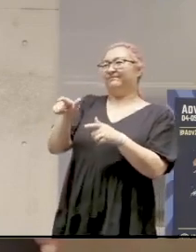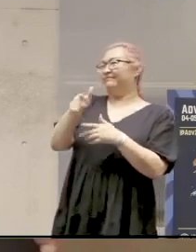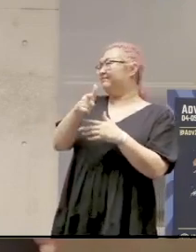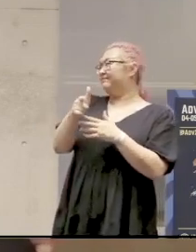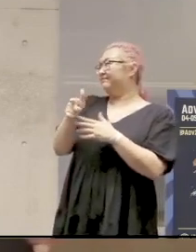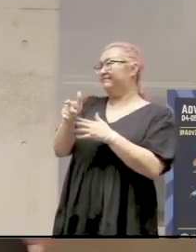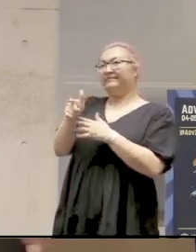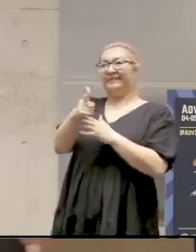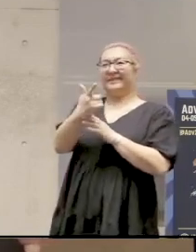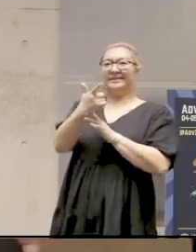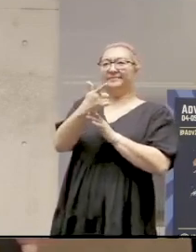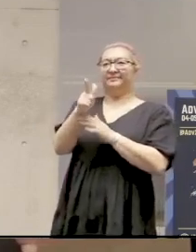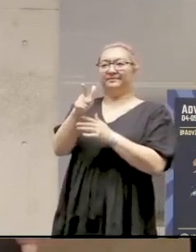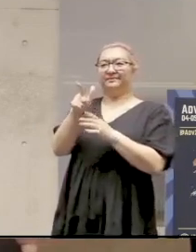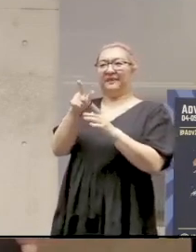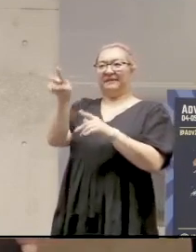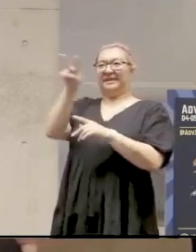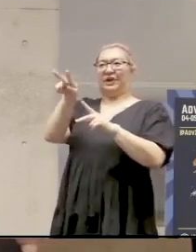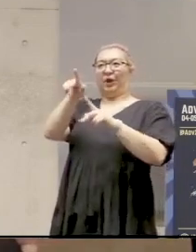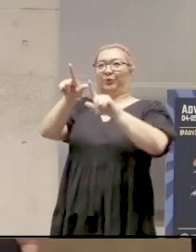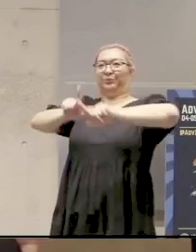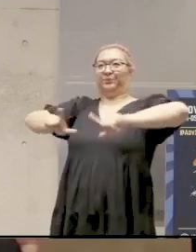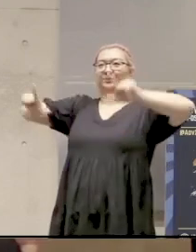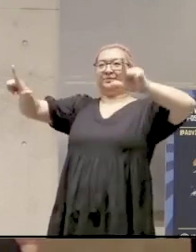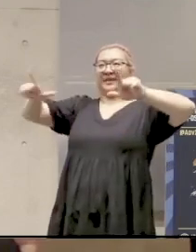staring at the screen,